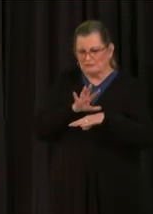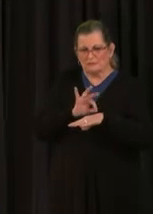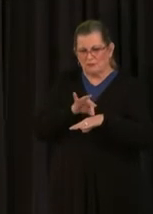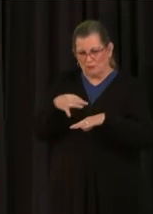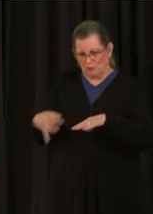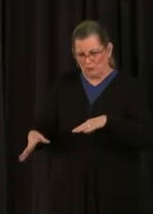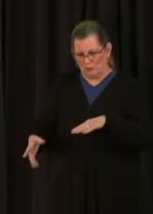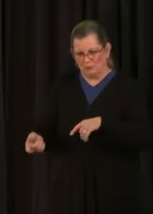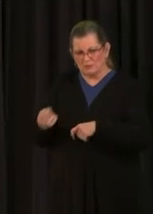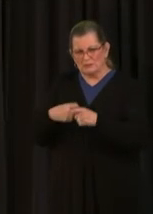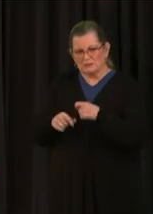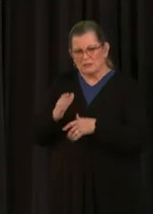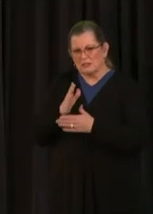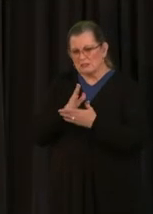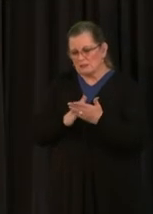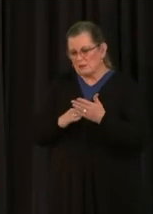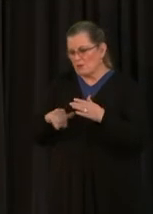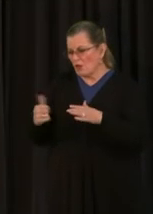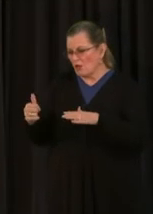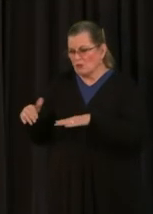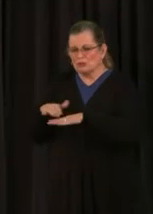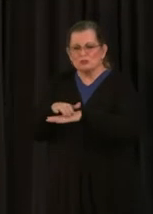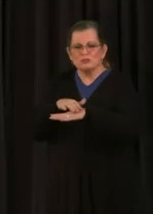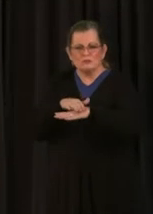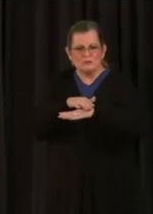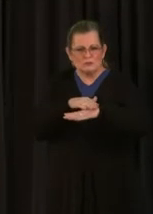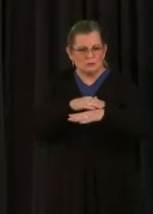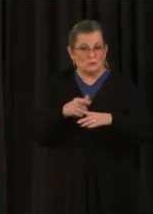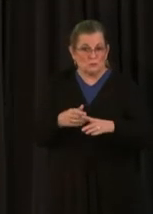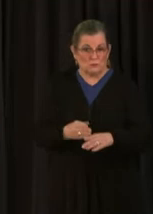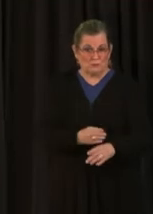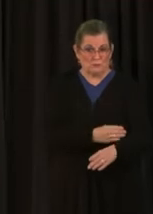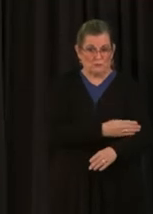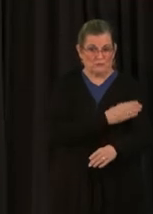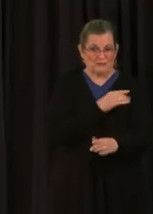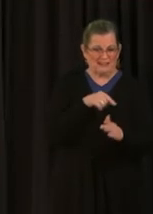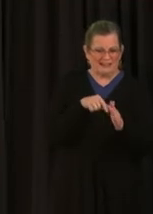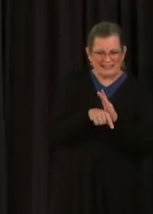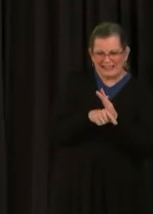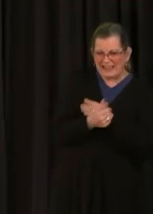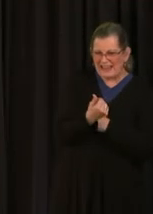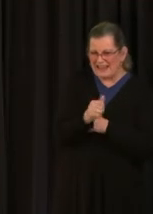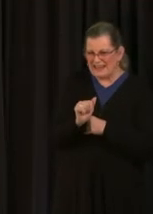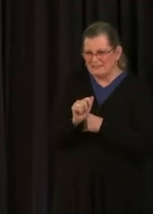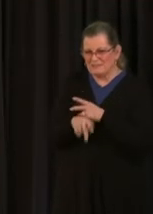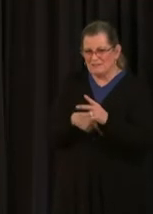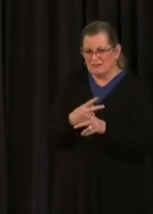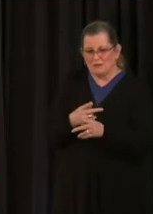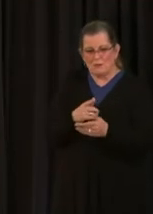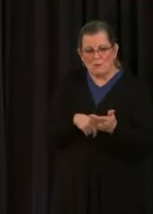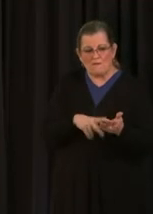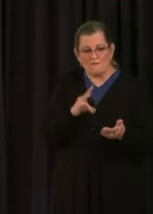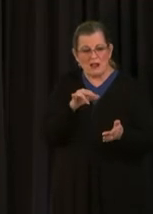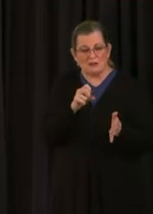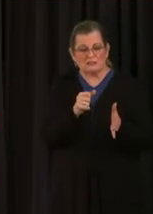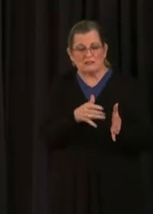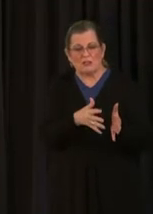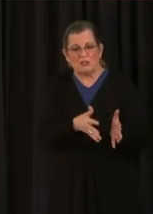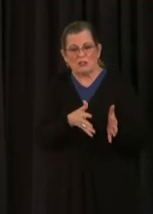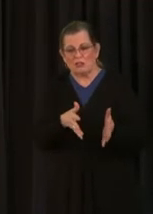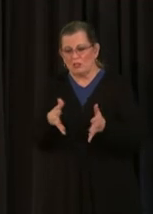has undertaken and will continue to take in order to assure the safety and health and welfare of our